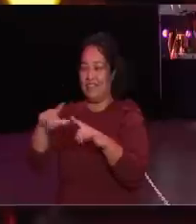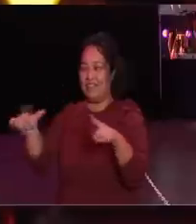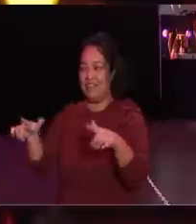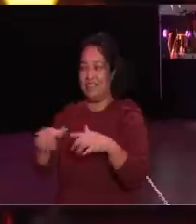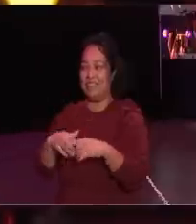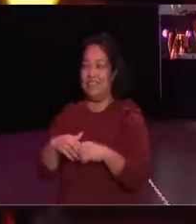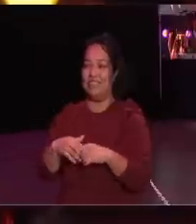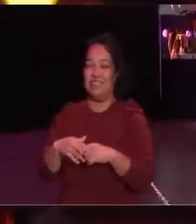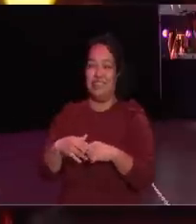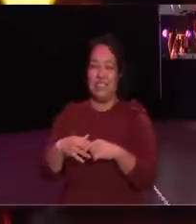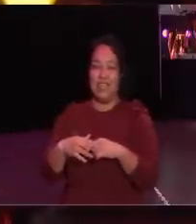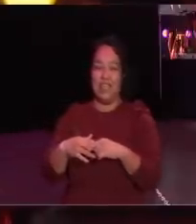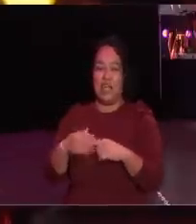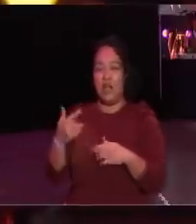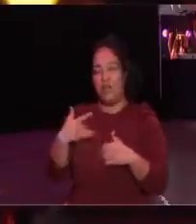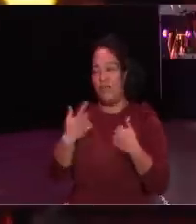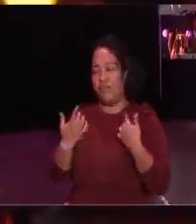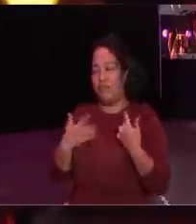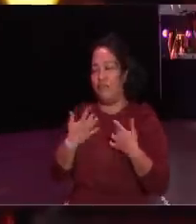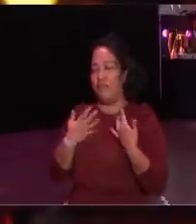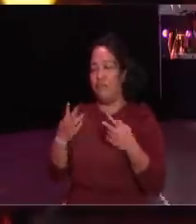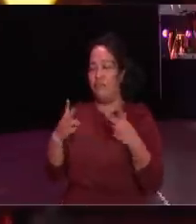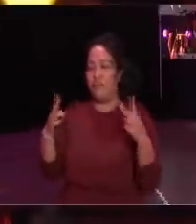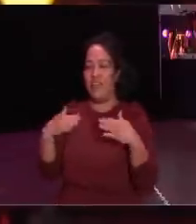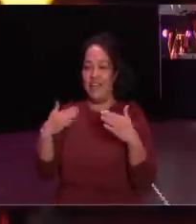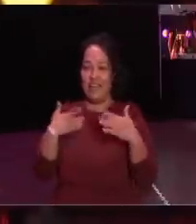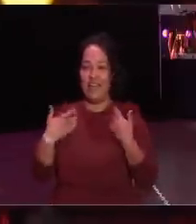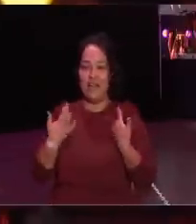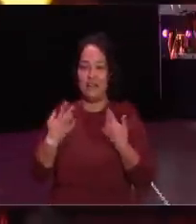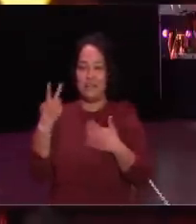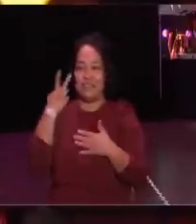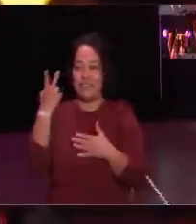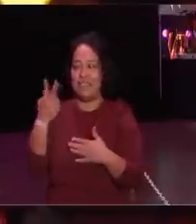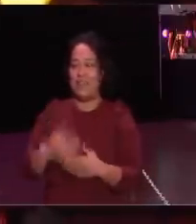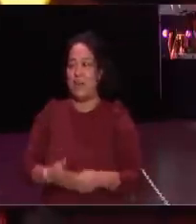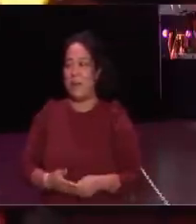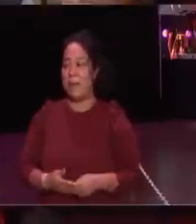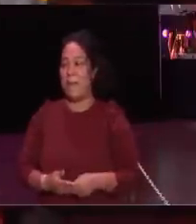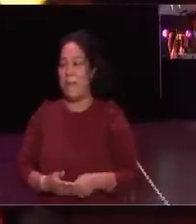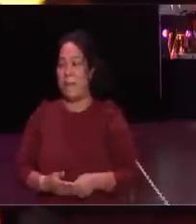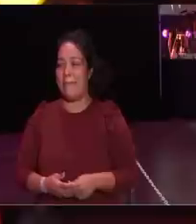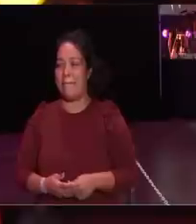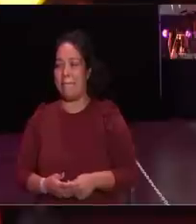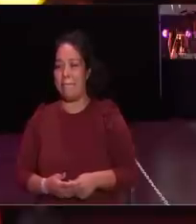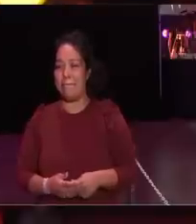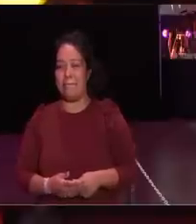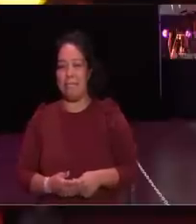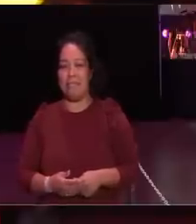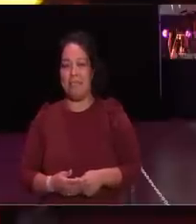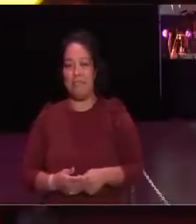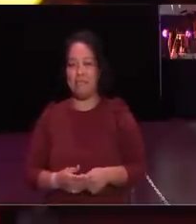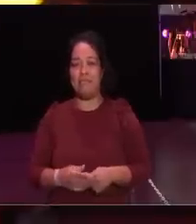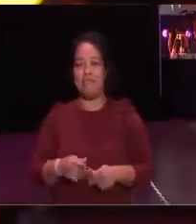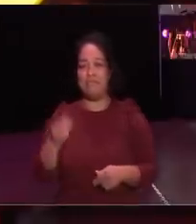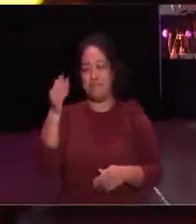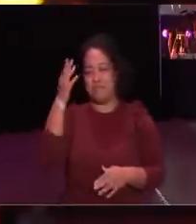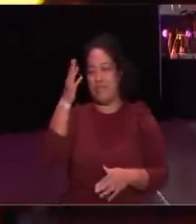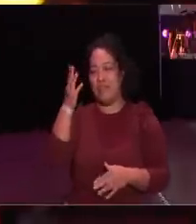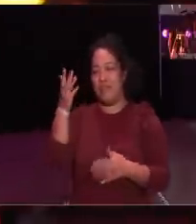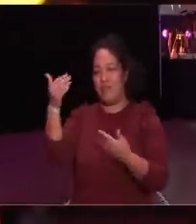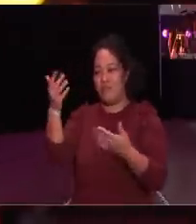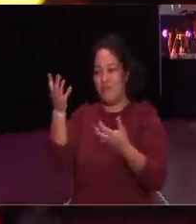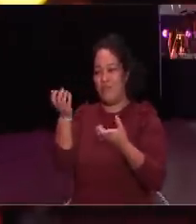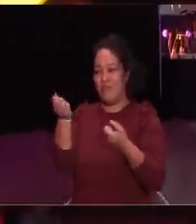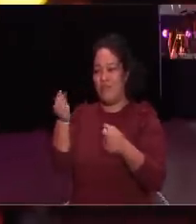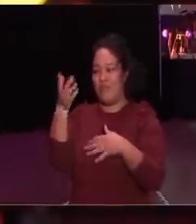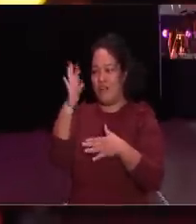Sentí muy contento de mirar este grupo. And I felt very happy to see this. Y queremos que Dios los use y que Dios los bendiga poderosamente. And we